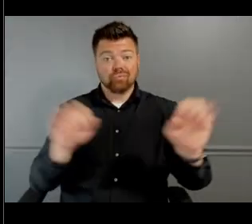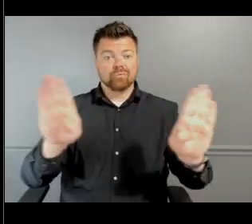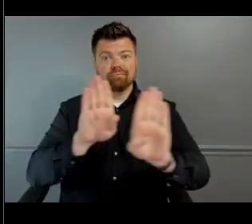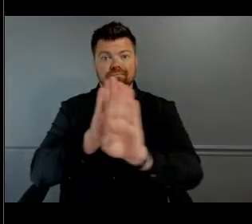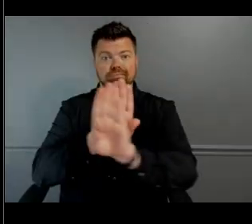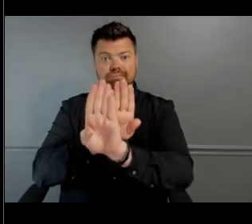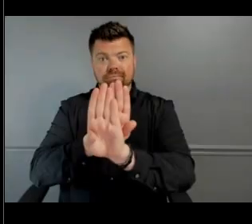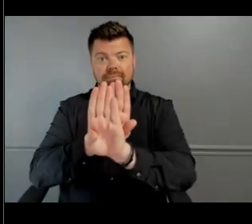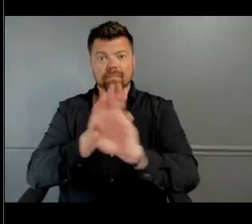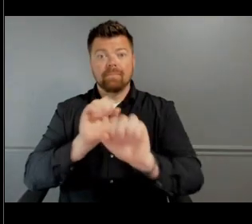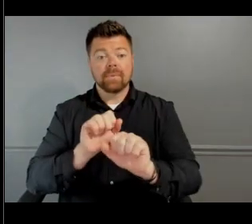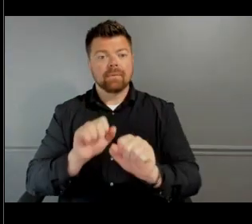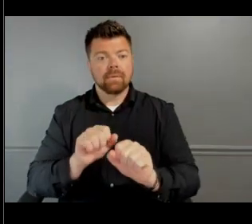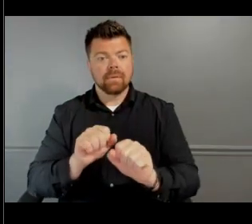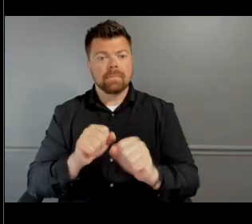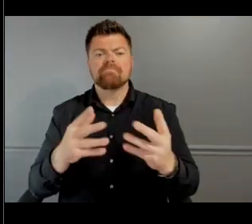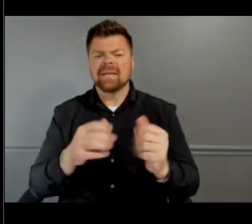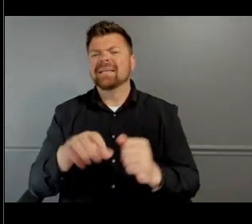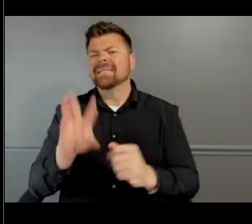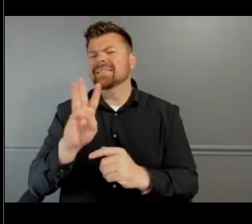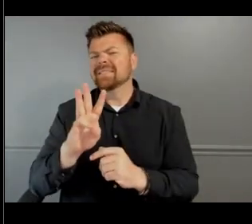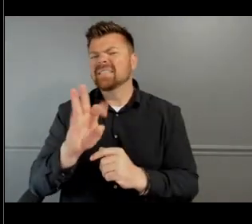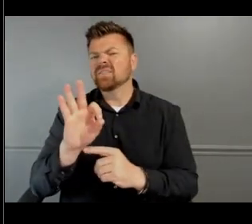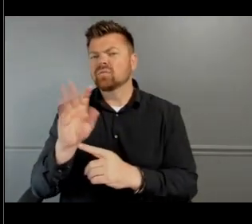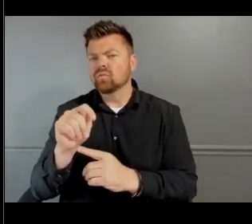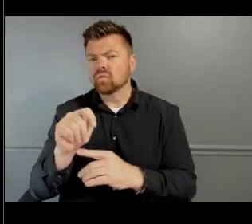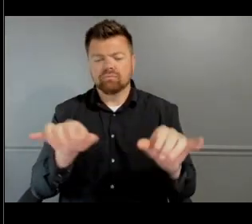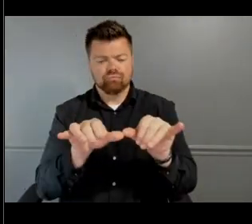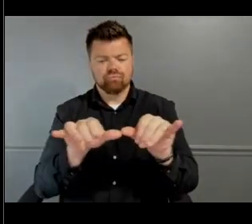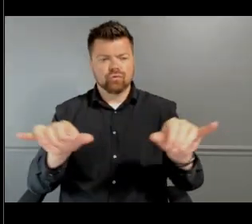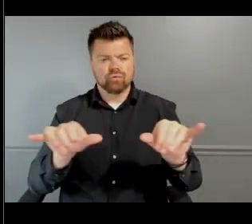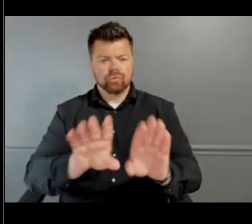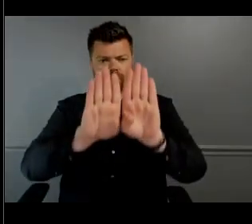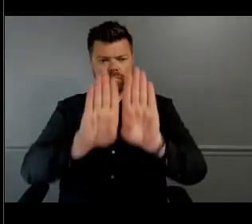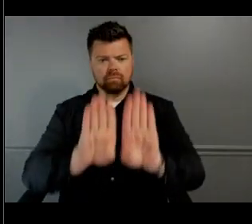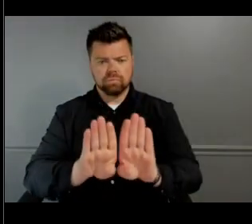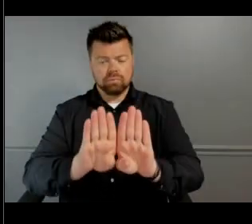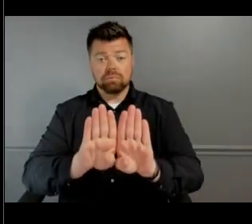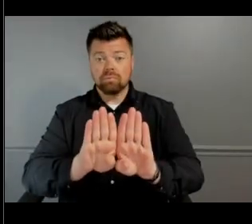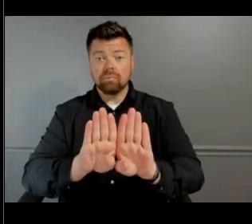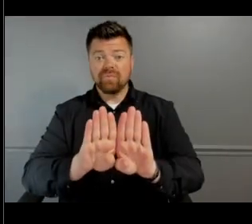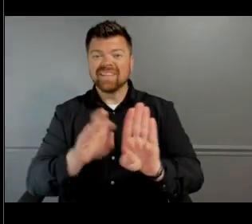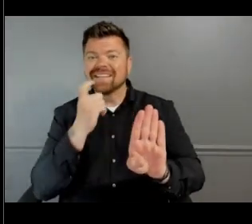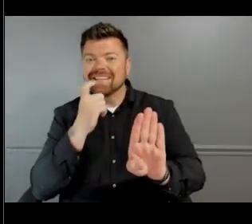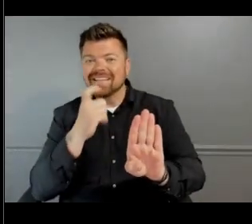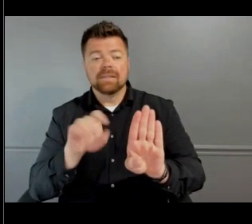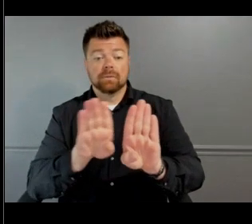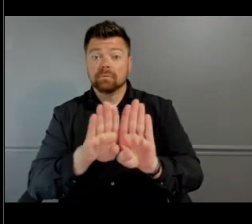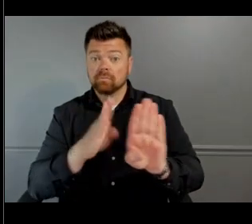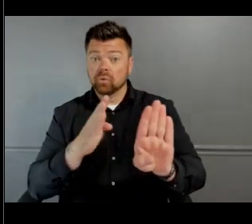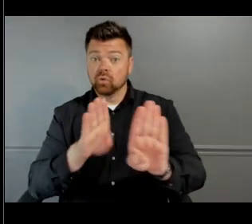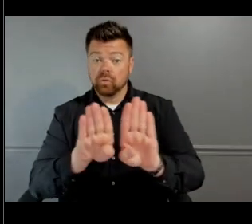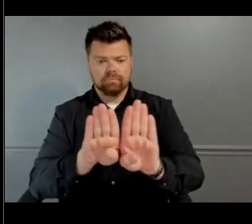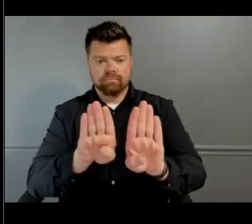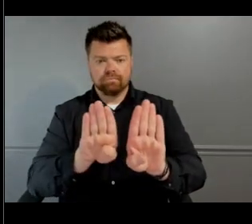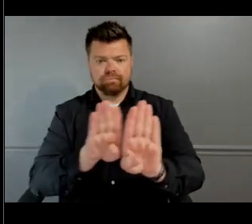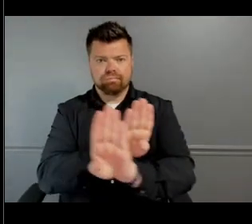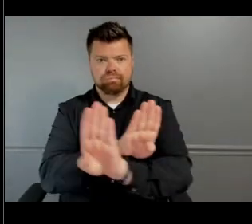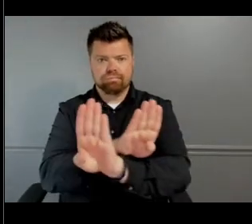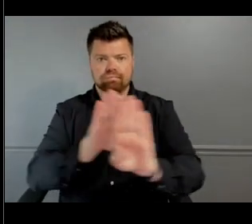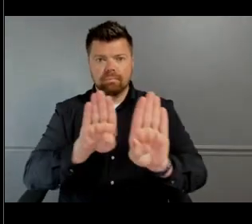Many 6-foot wide sliding glass door units, when the